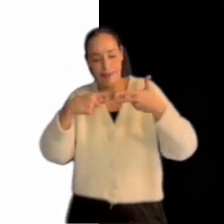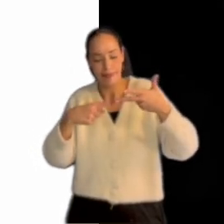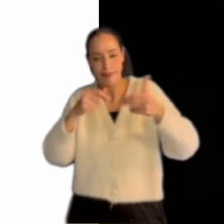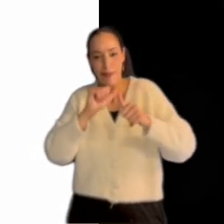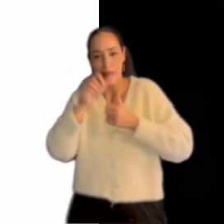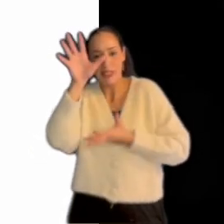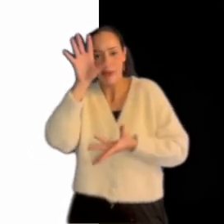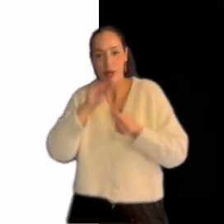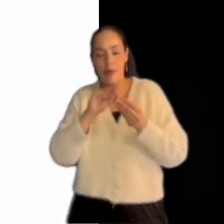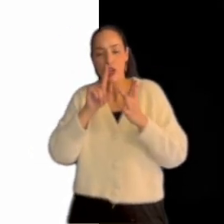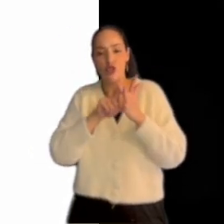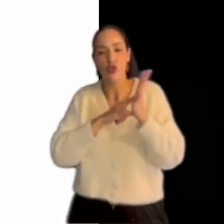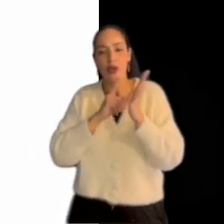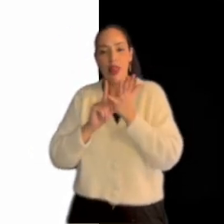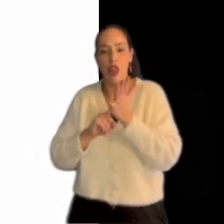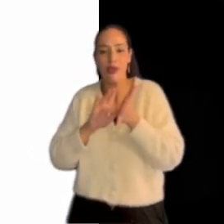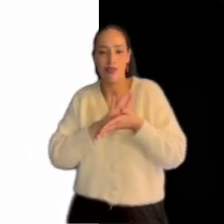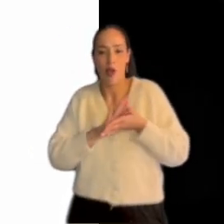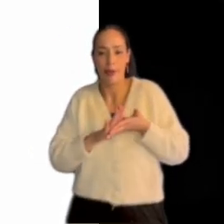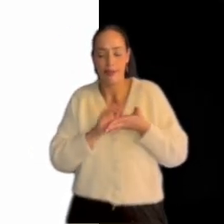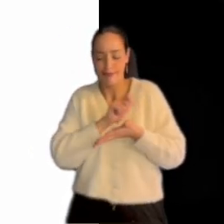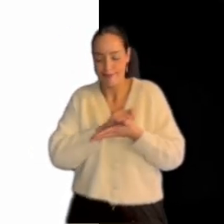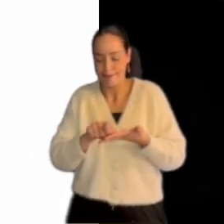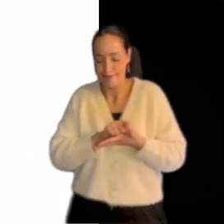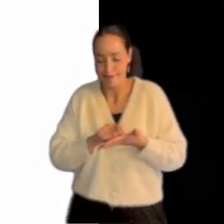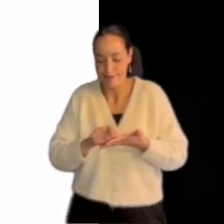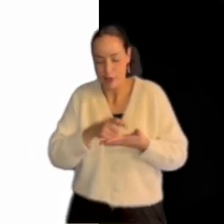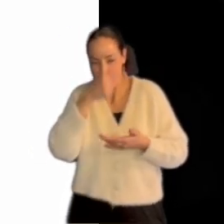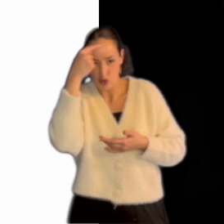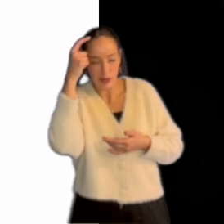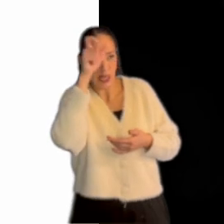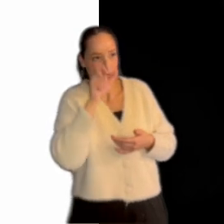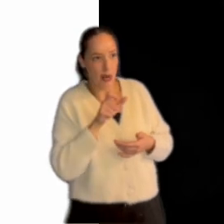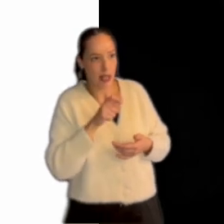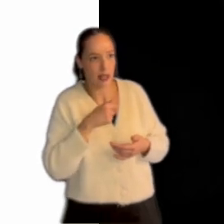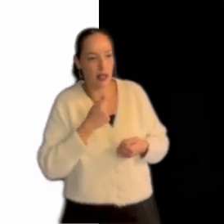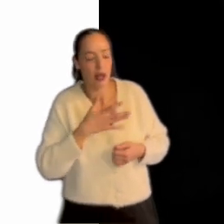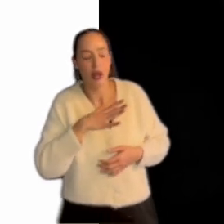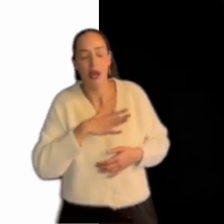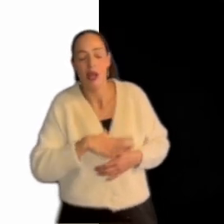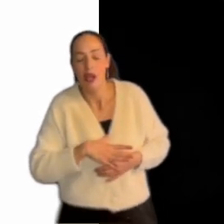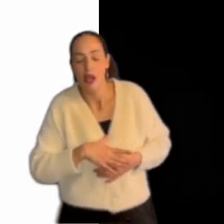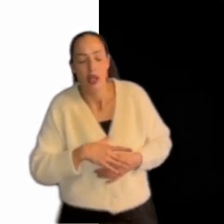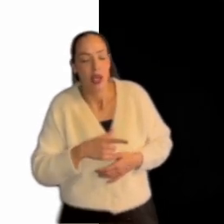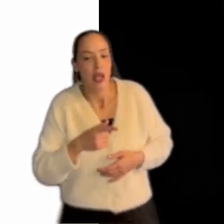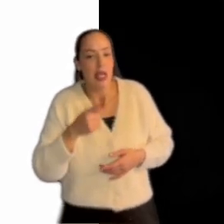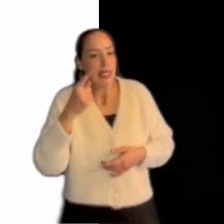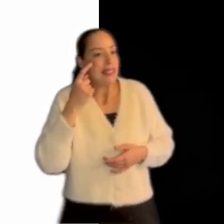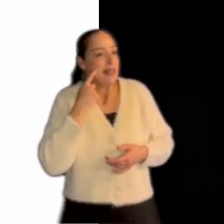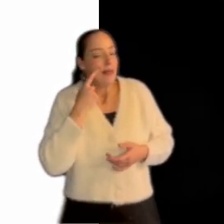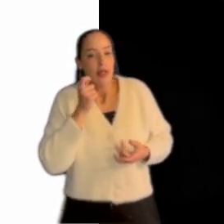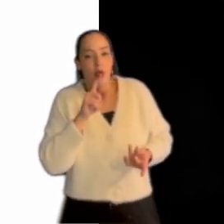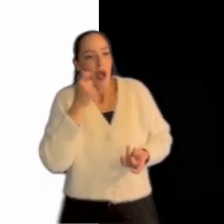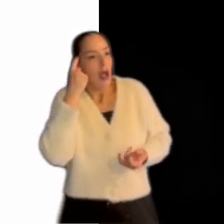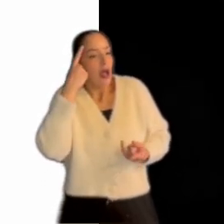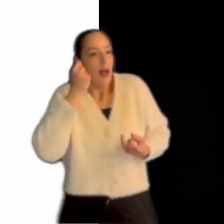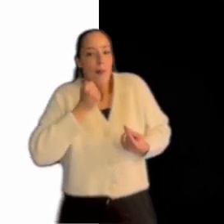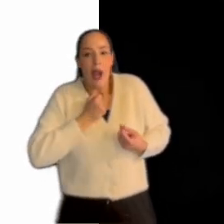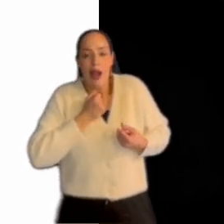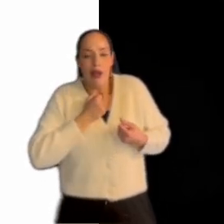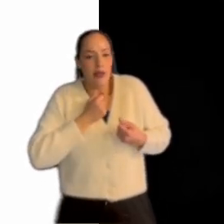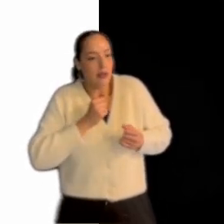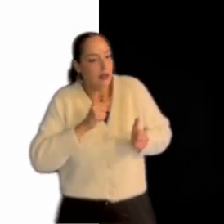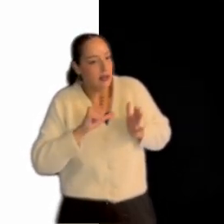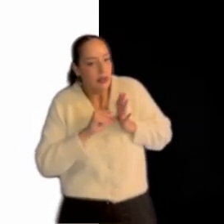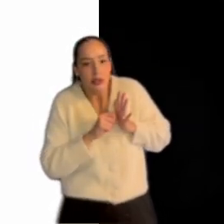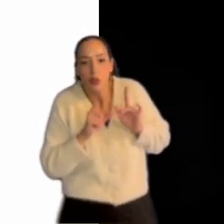her condition. By ascertaining her diagnosis, she begins the process of mastery. No longer imprisoned in the wordlessness of the